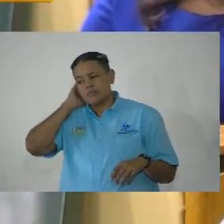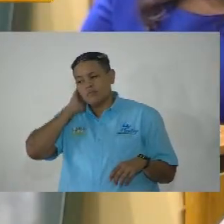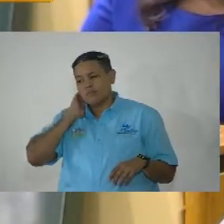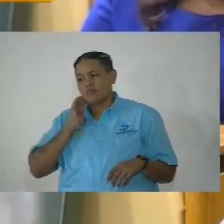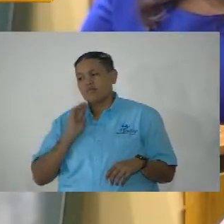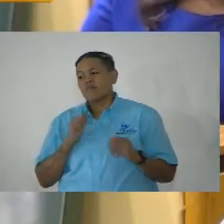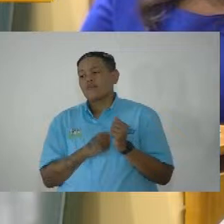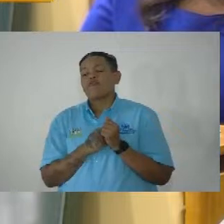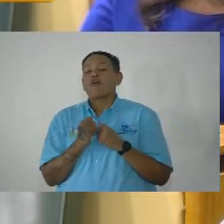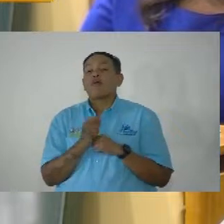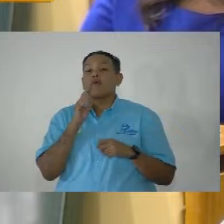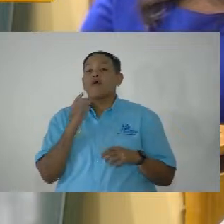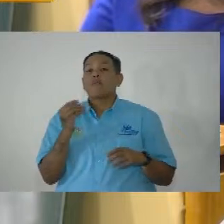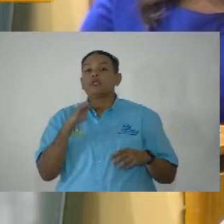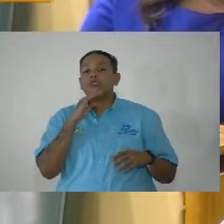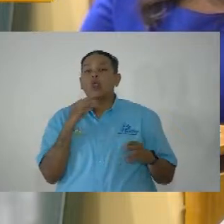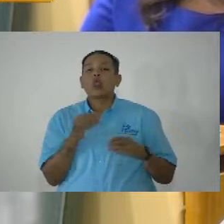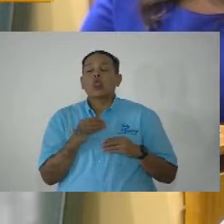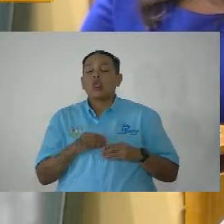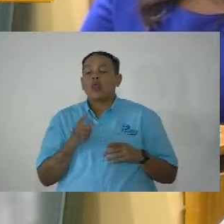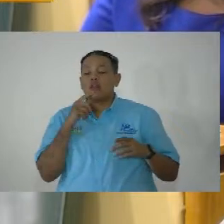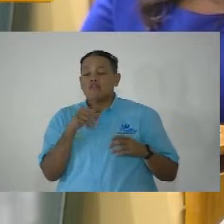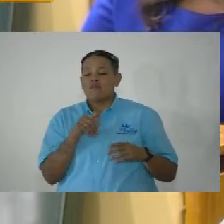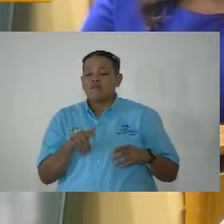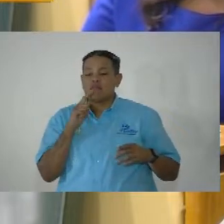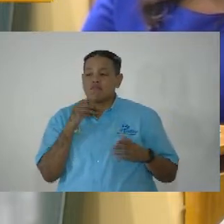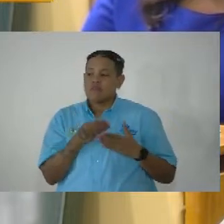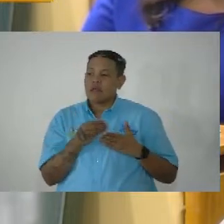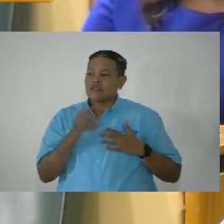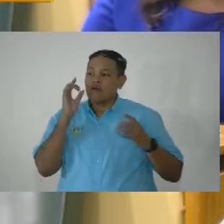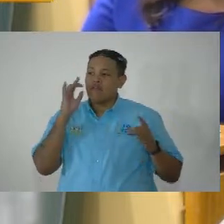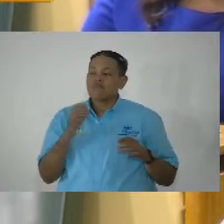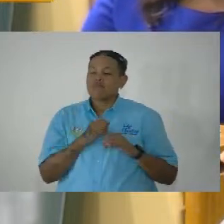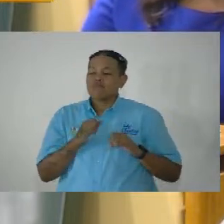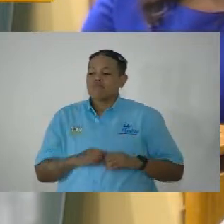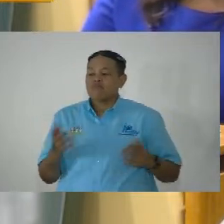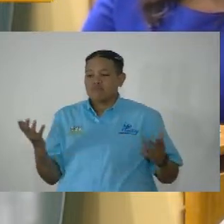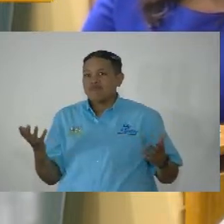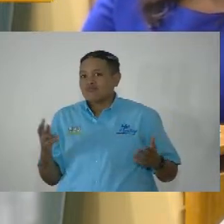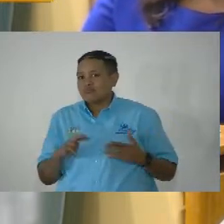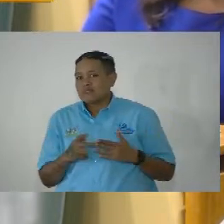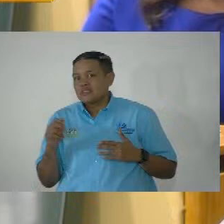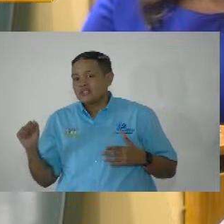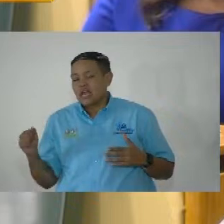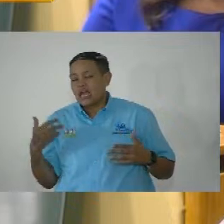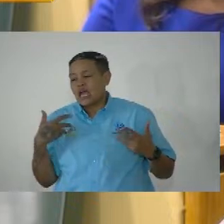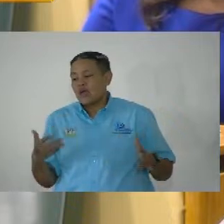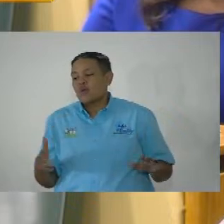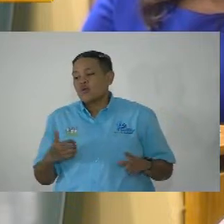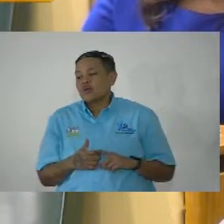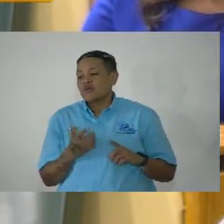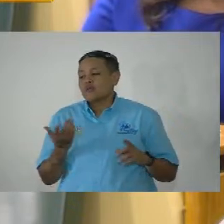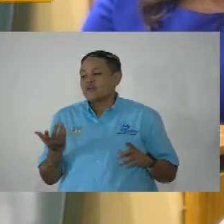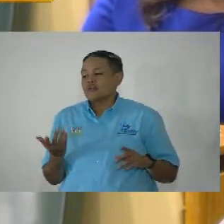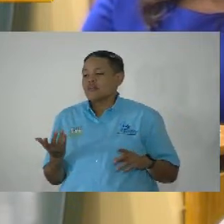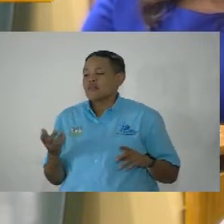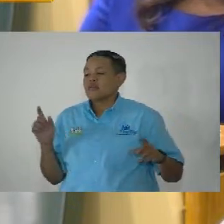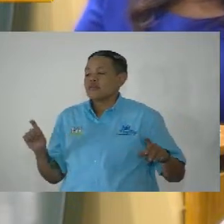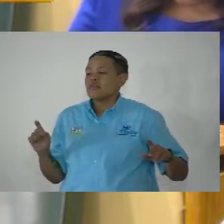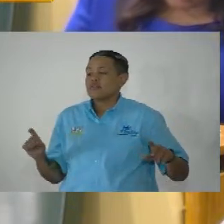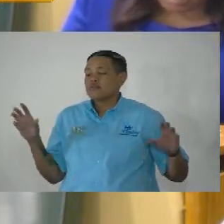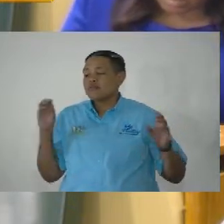framework, remember, is anti-money laundering, countering the financing of terrorism. I don't want to necessarily be drawn